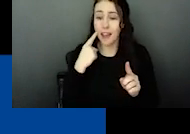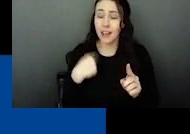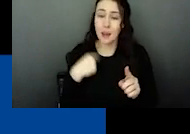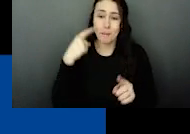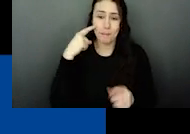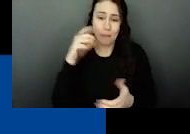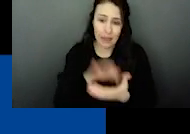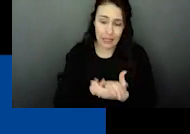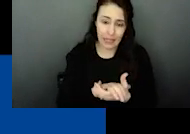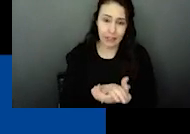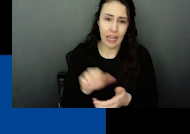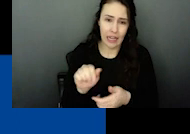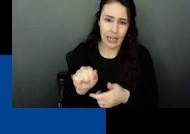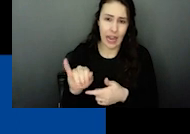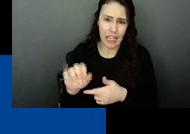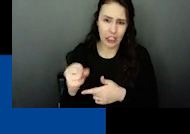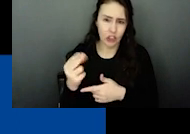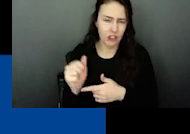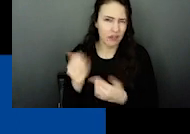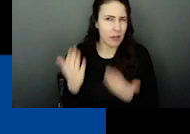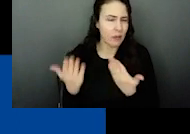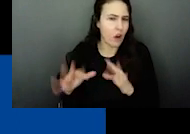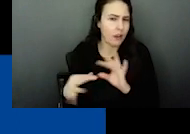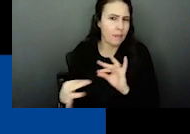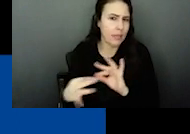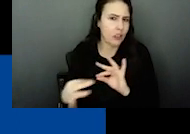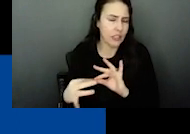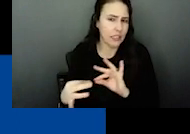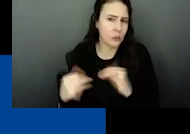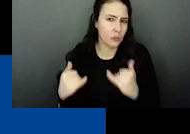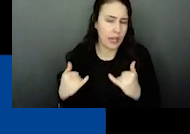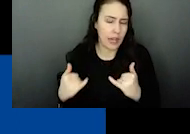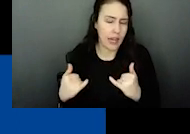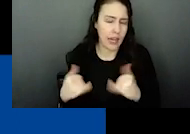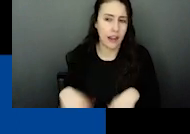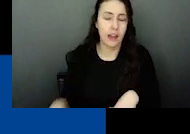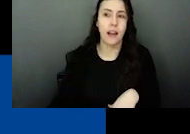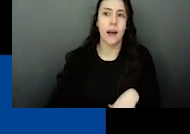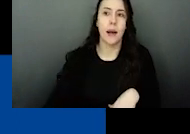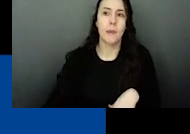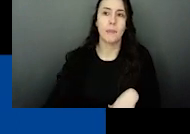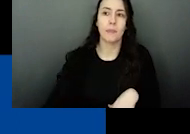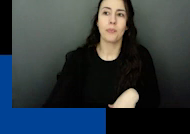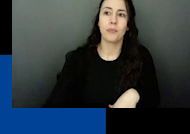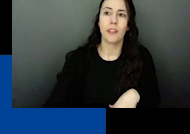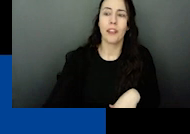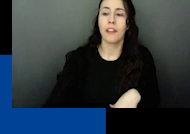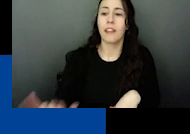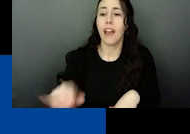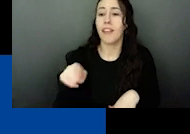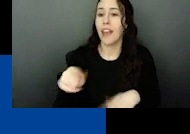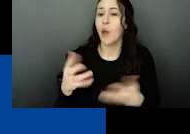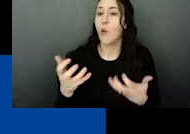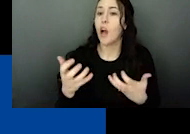but I believe, and Aisha may have mentioned this in her today, in that they are looking to maybe scale back the